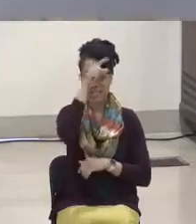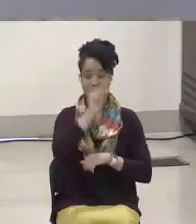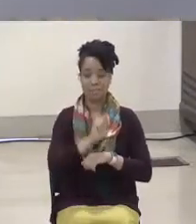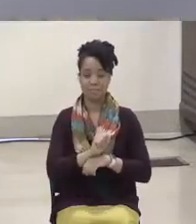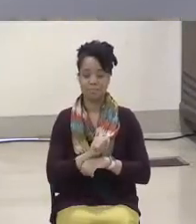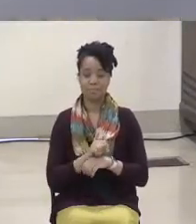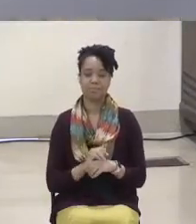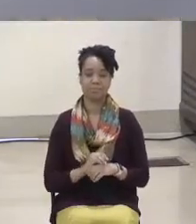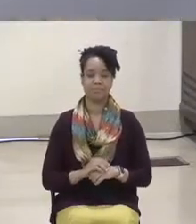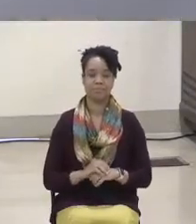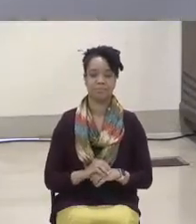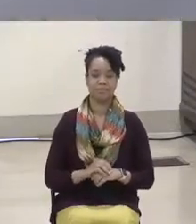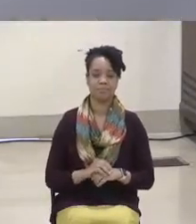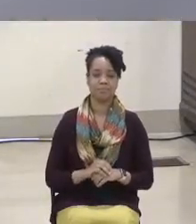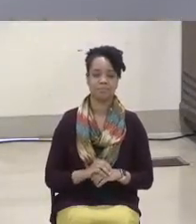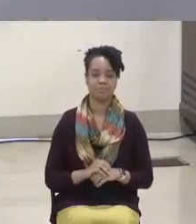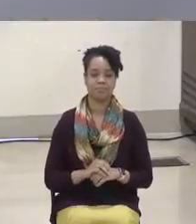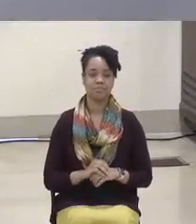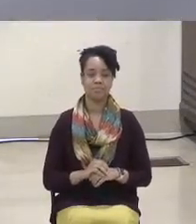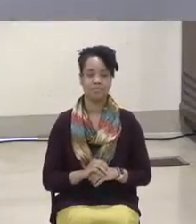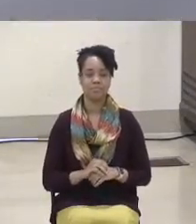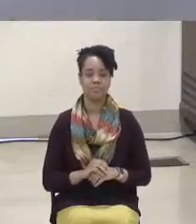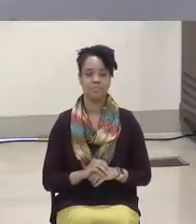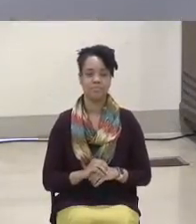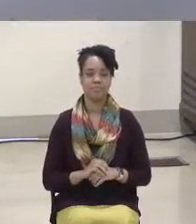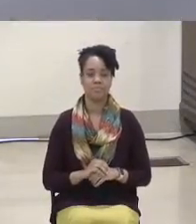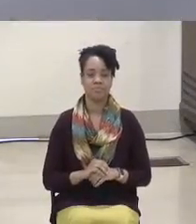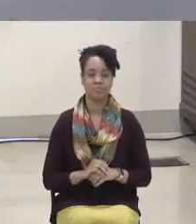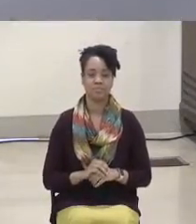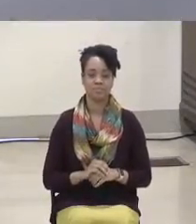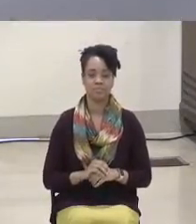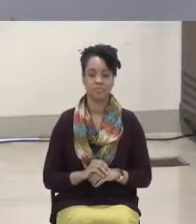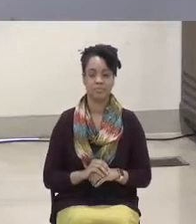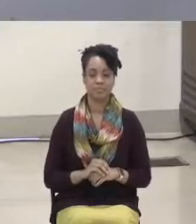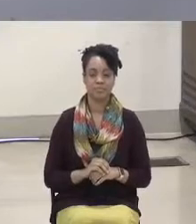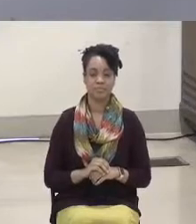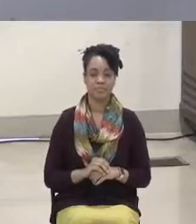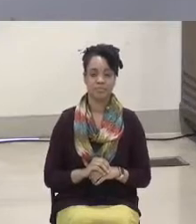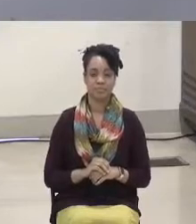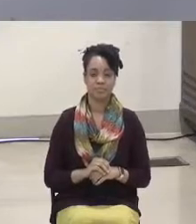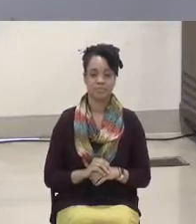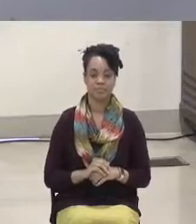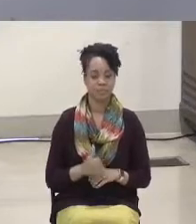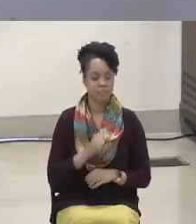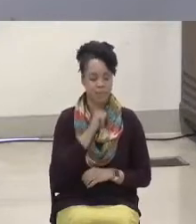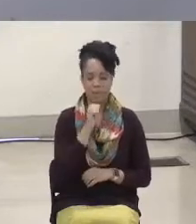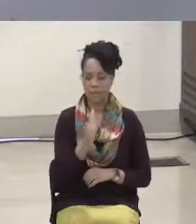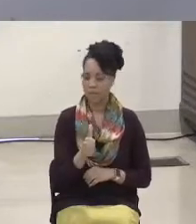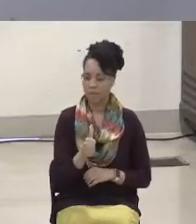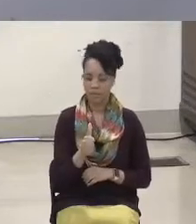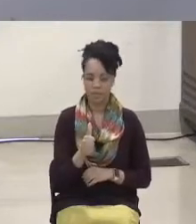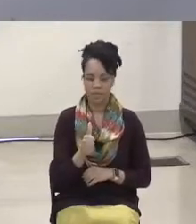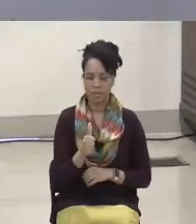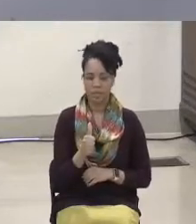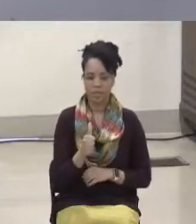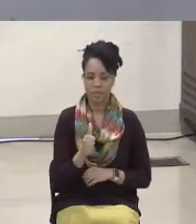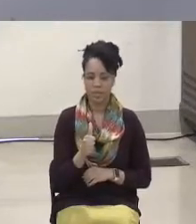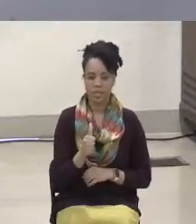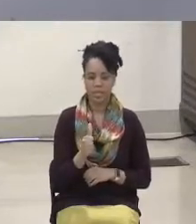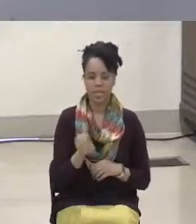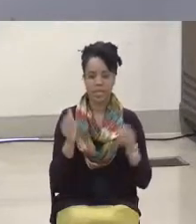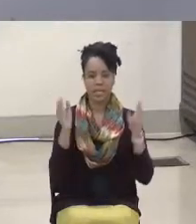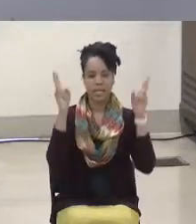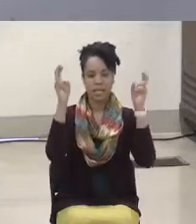Crónicas es el lugar donde fue construido, donde estaba el templo de Salomón. It was not coined